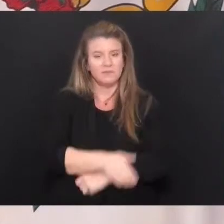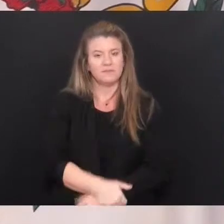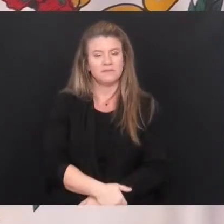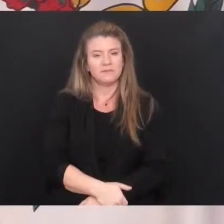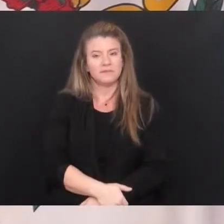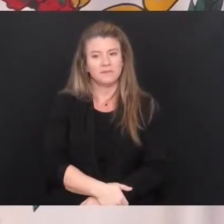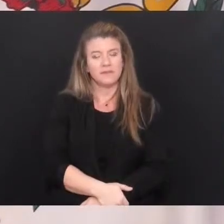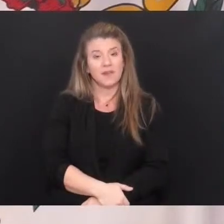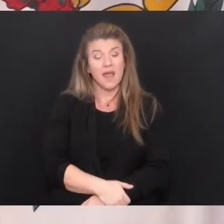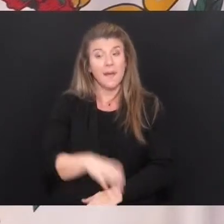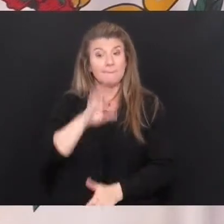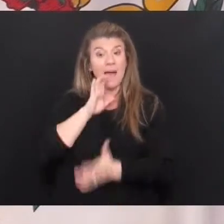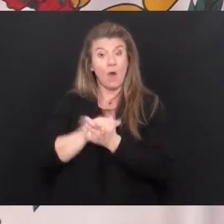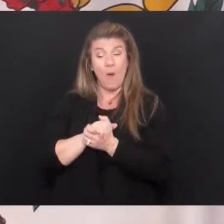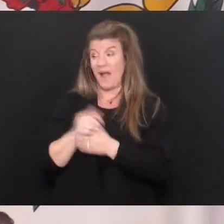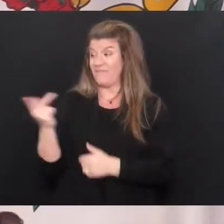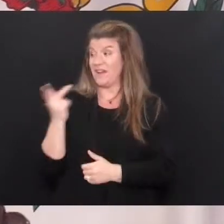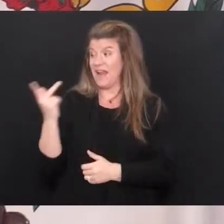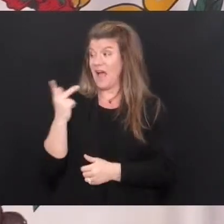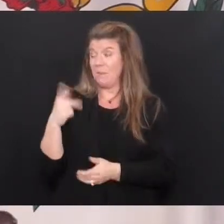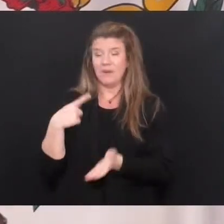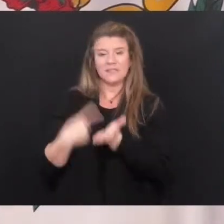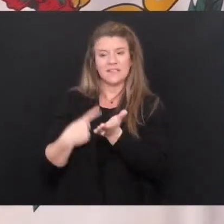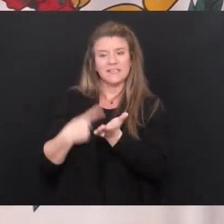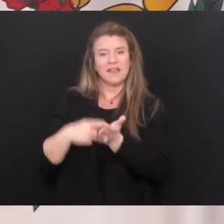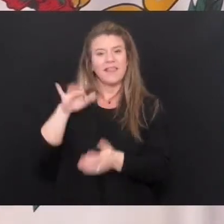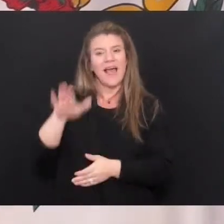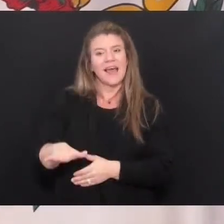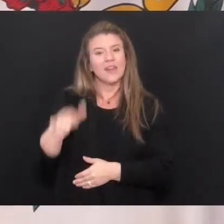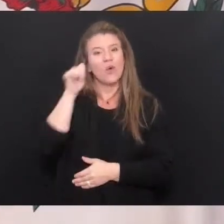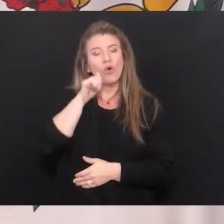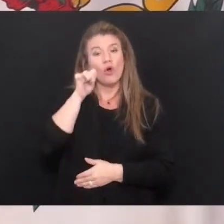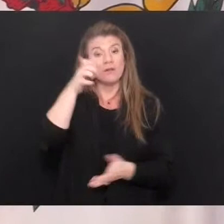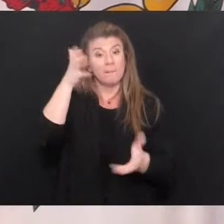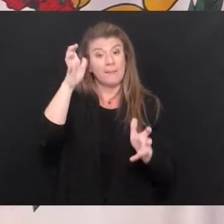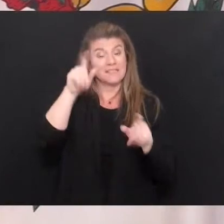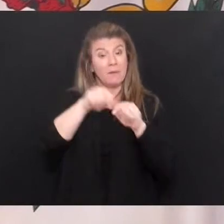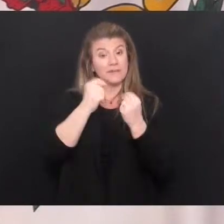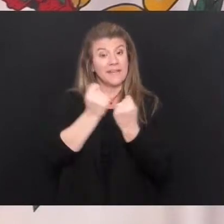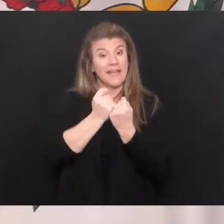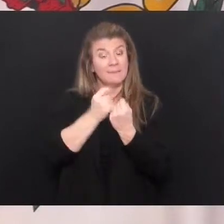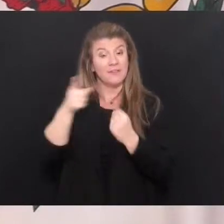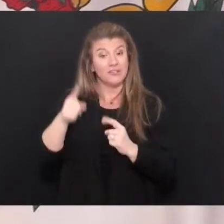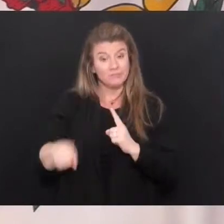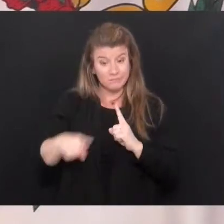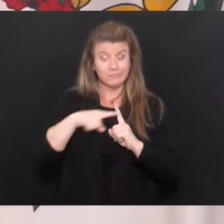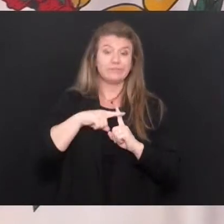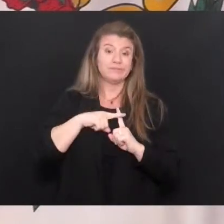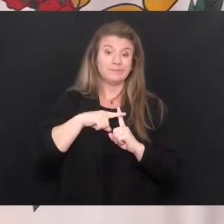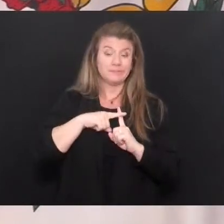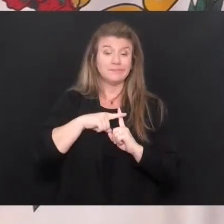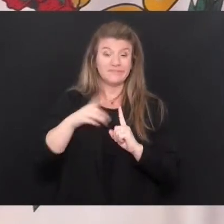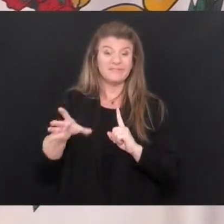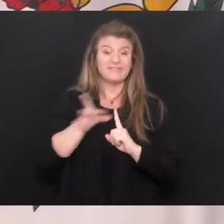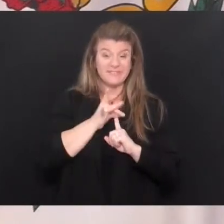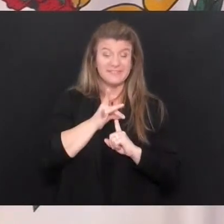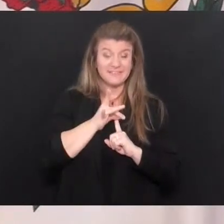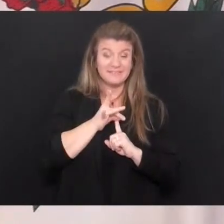And Kathy and I, we'd been talking about the little girl on my basketball team that had tested positive and the fact